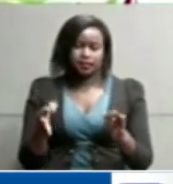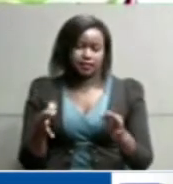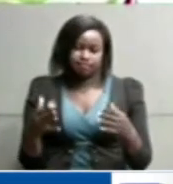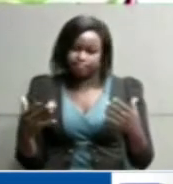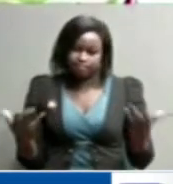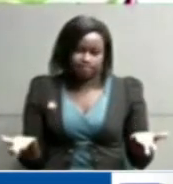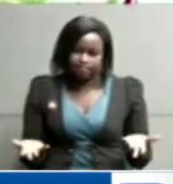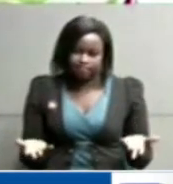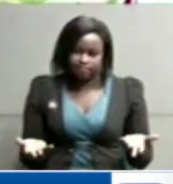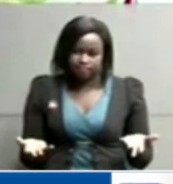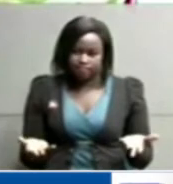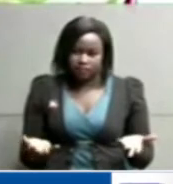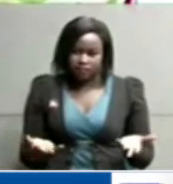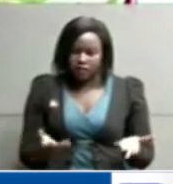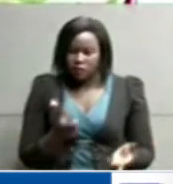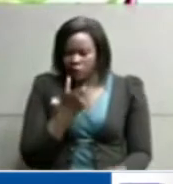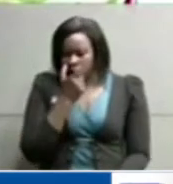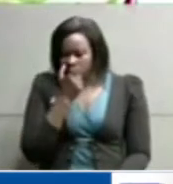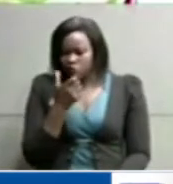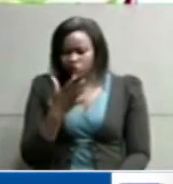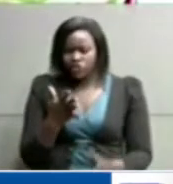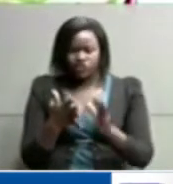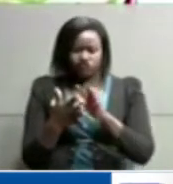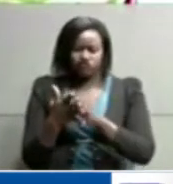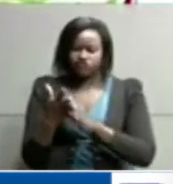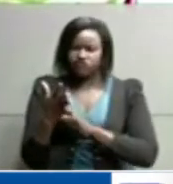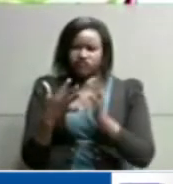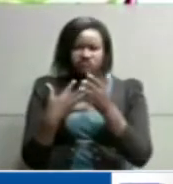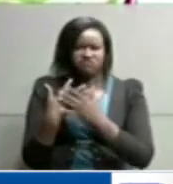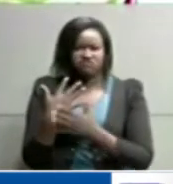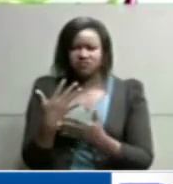Touching surfaces, tables,